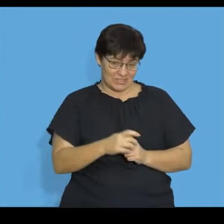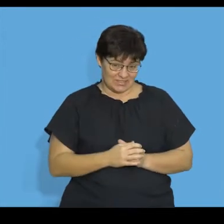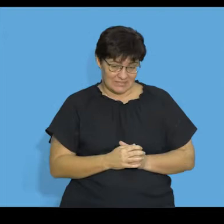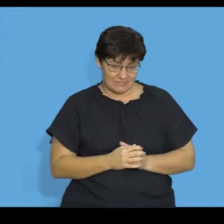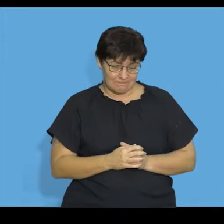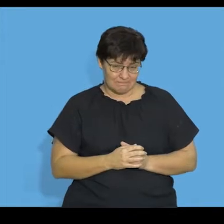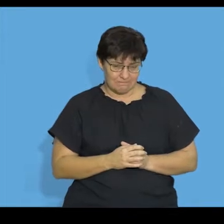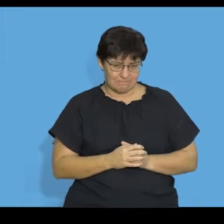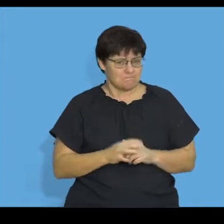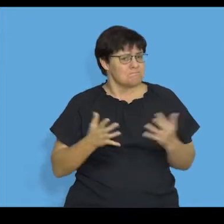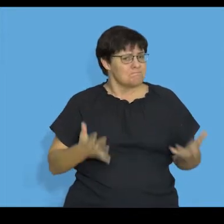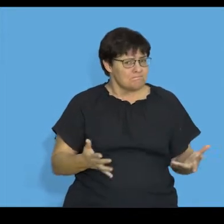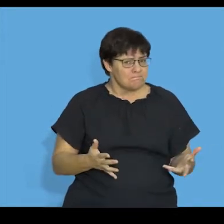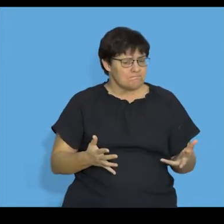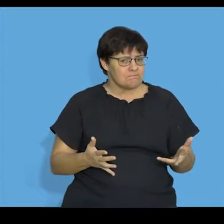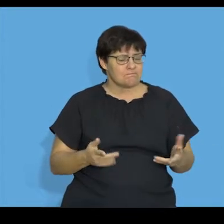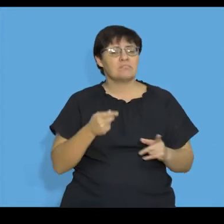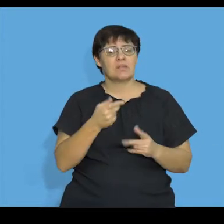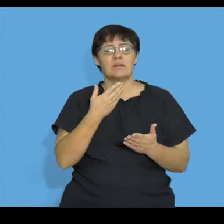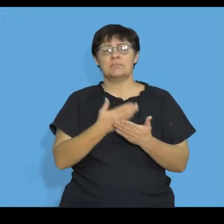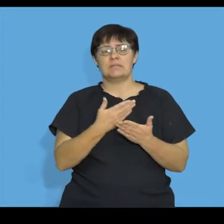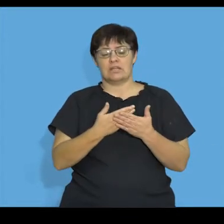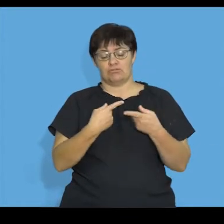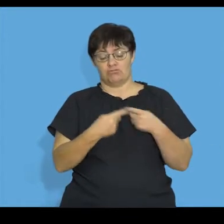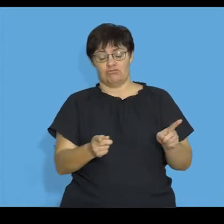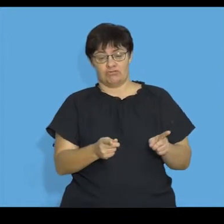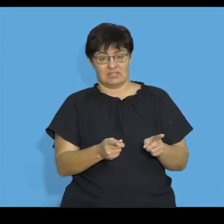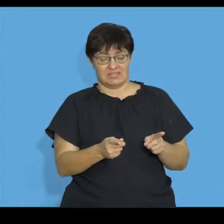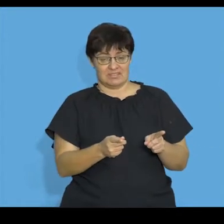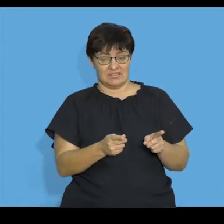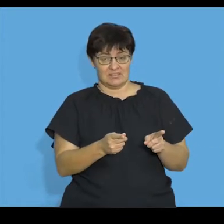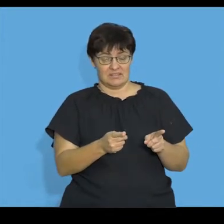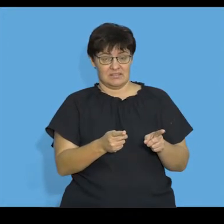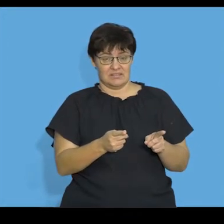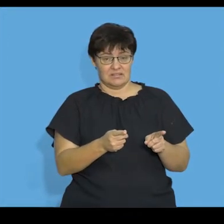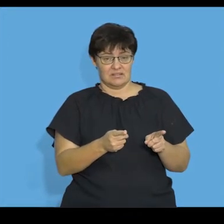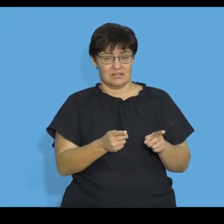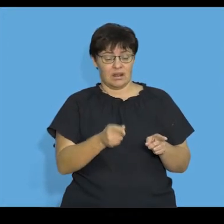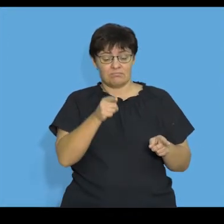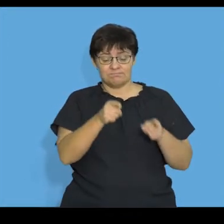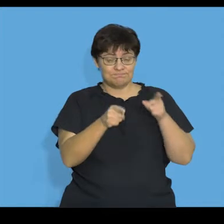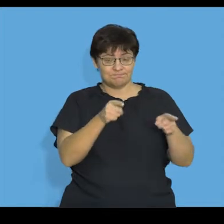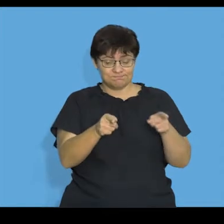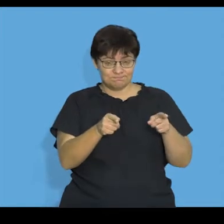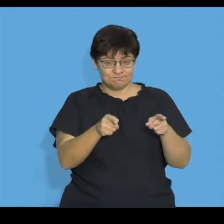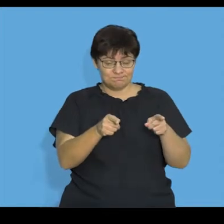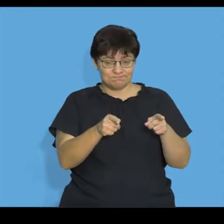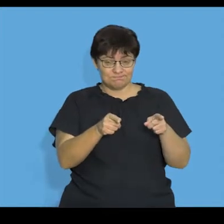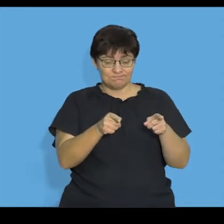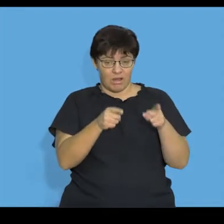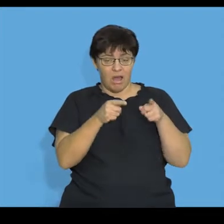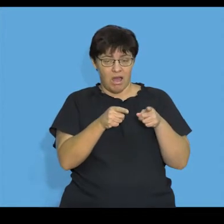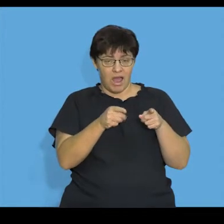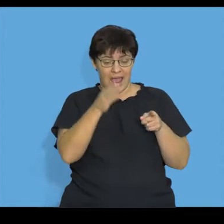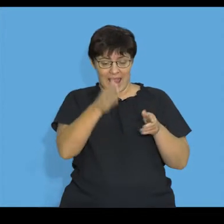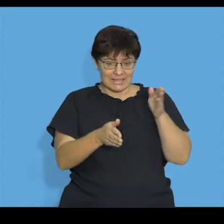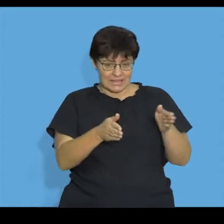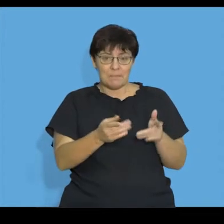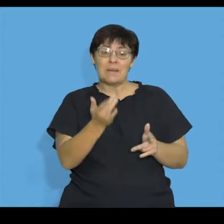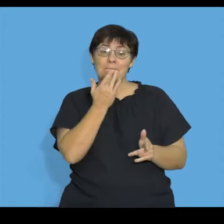you generate a potential difference across the ends of a conductor without using a